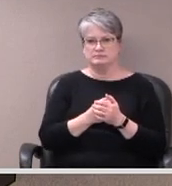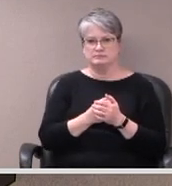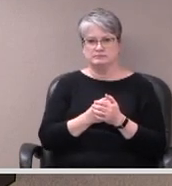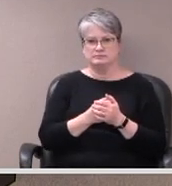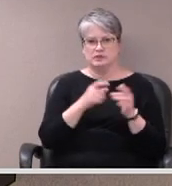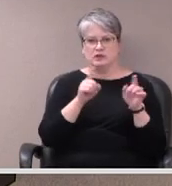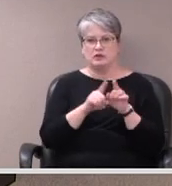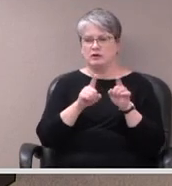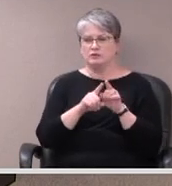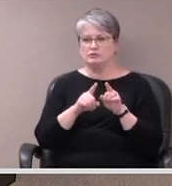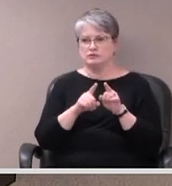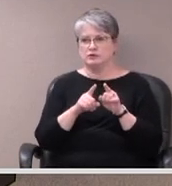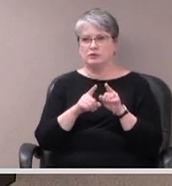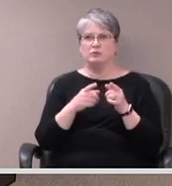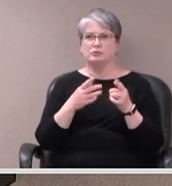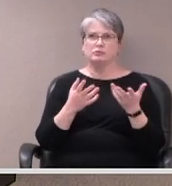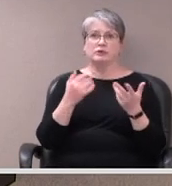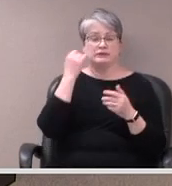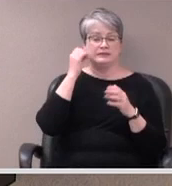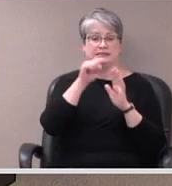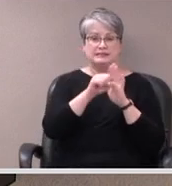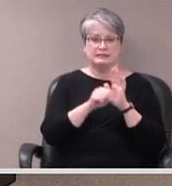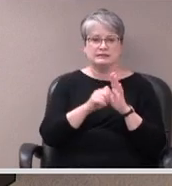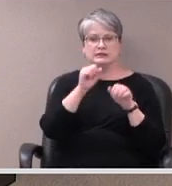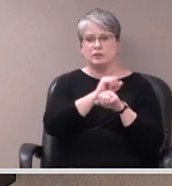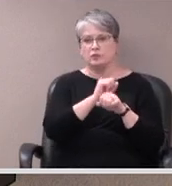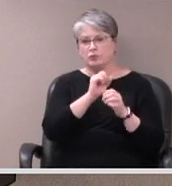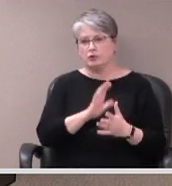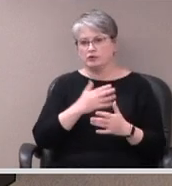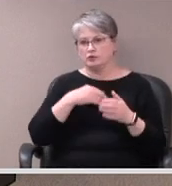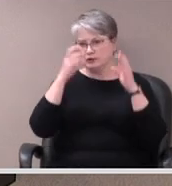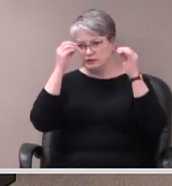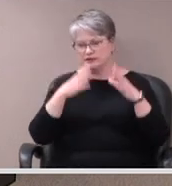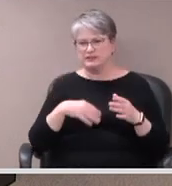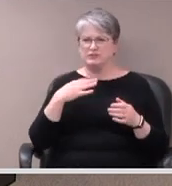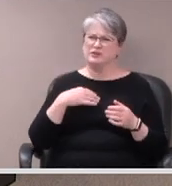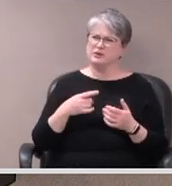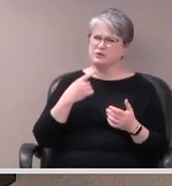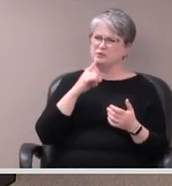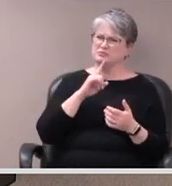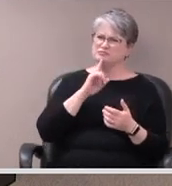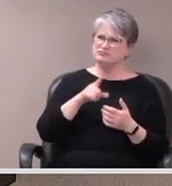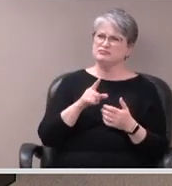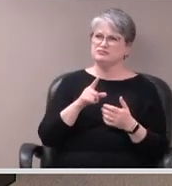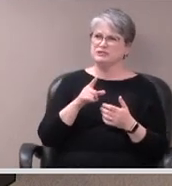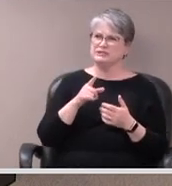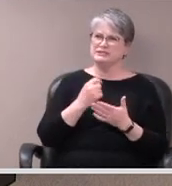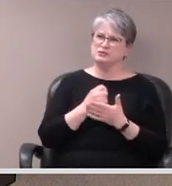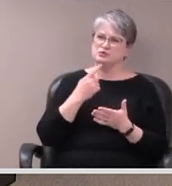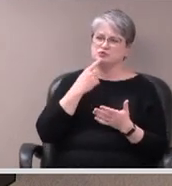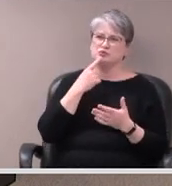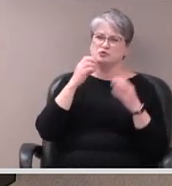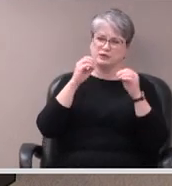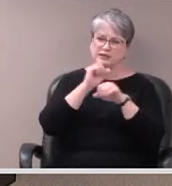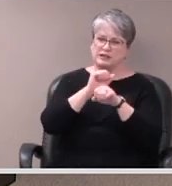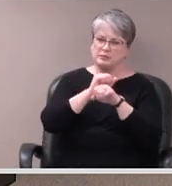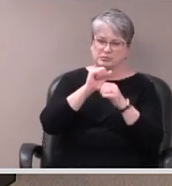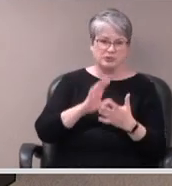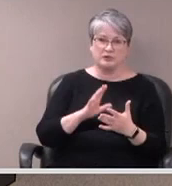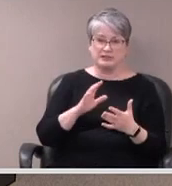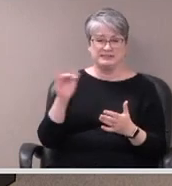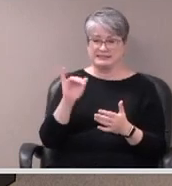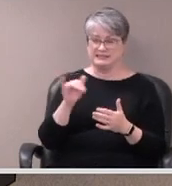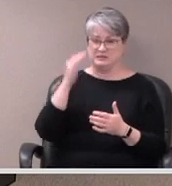treat, by doing that, whether it's state workers or teachers, that we're treating our employees as the adults that they actually